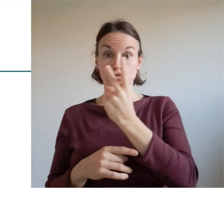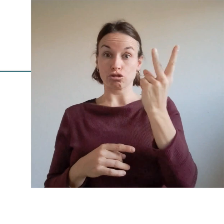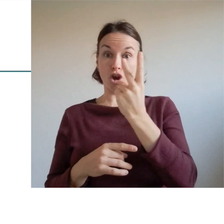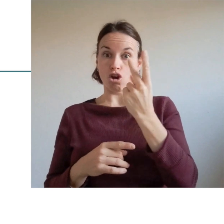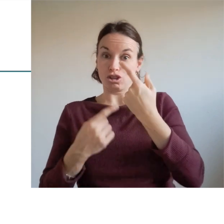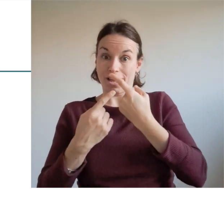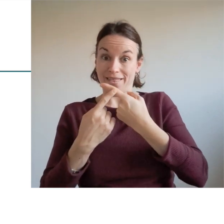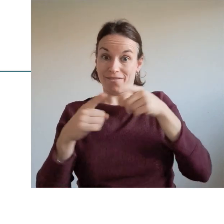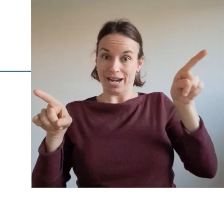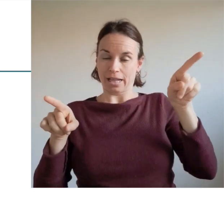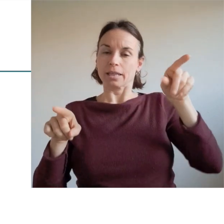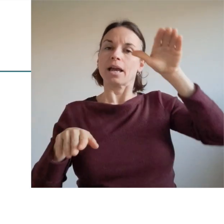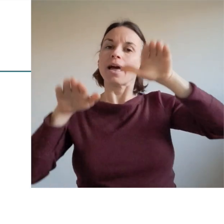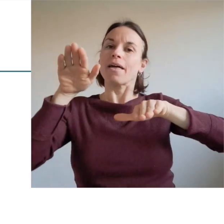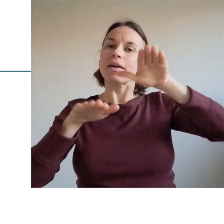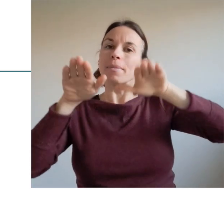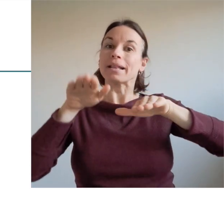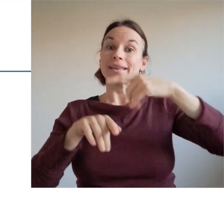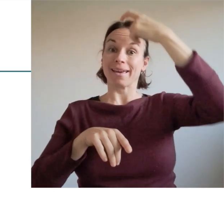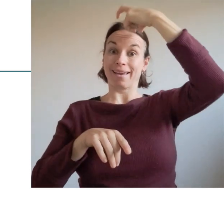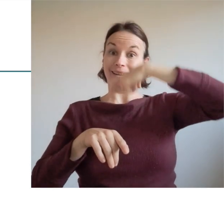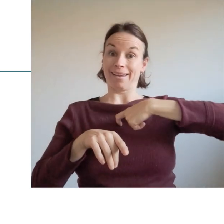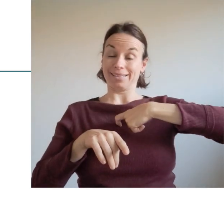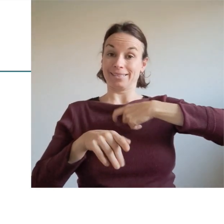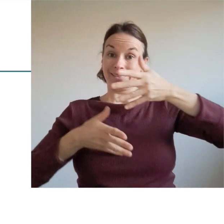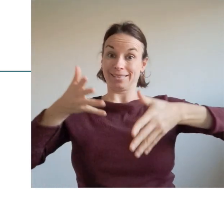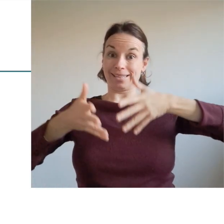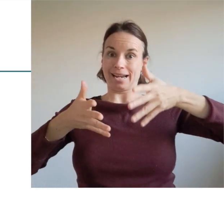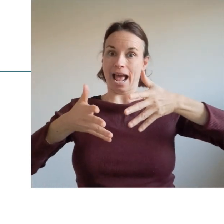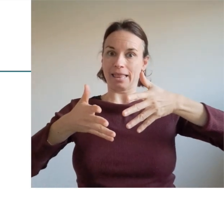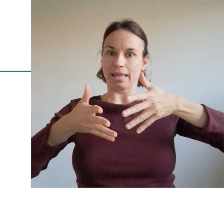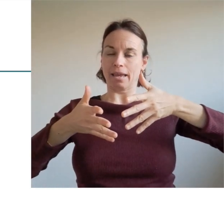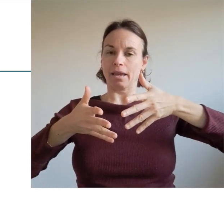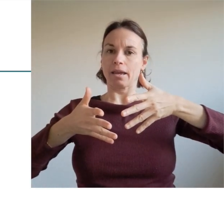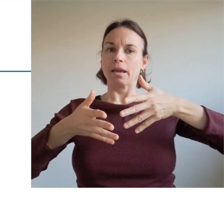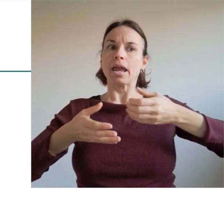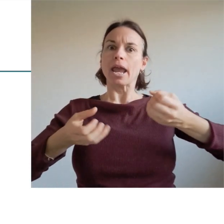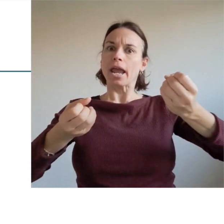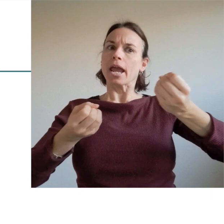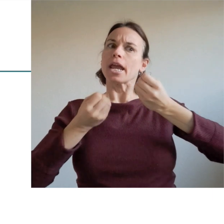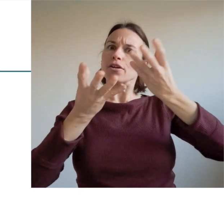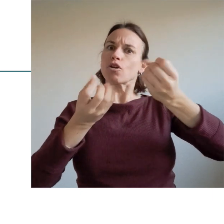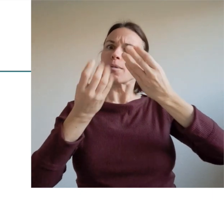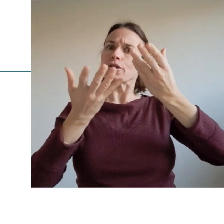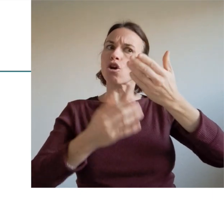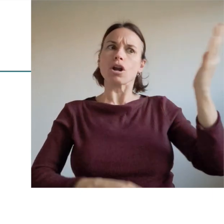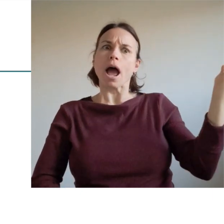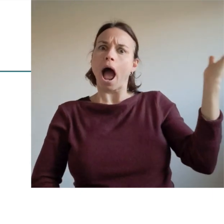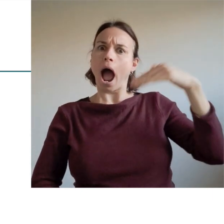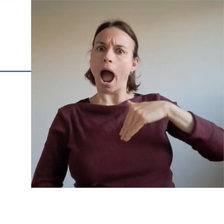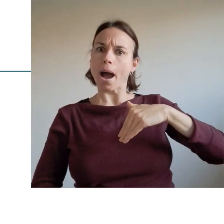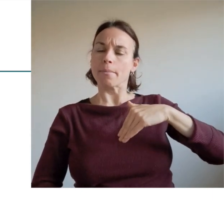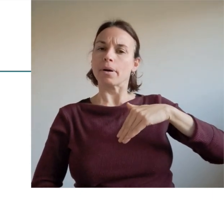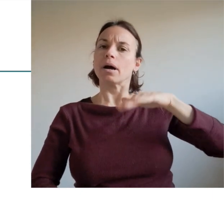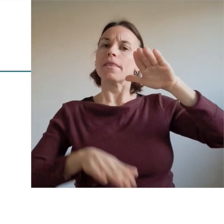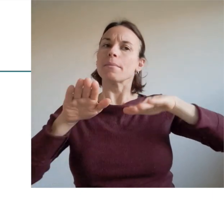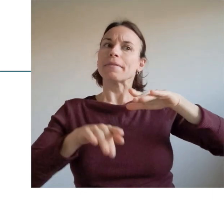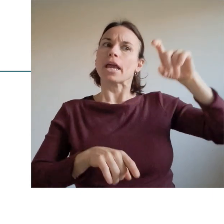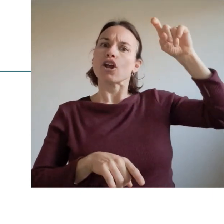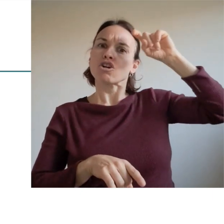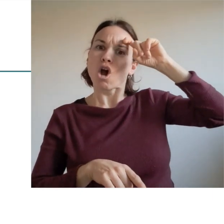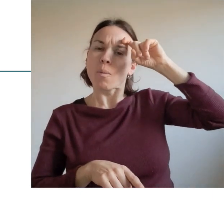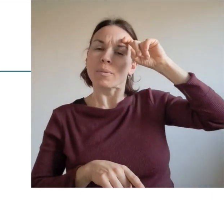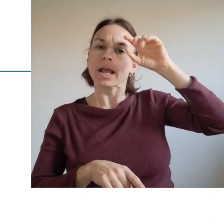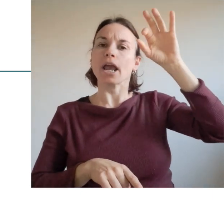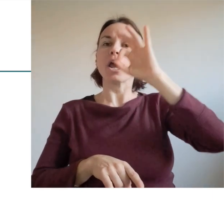of information the signer lacks about the referent, whether it is the name, whether it is visual evidence, so the